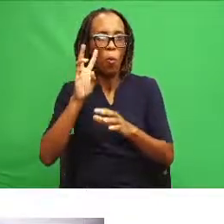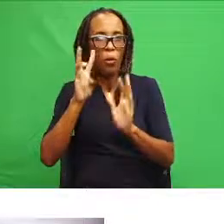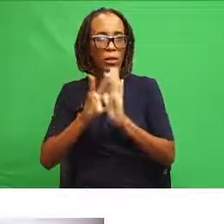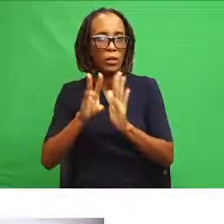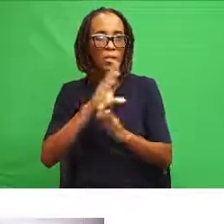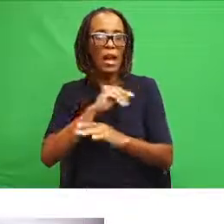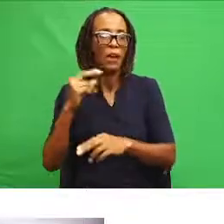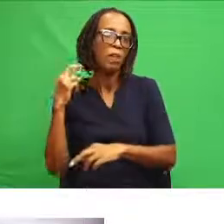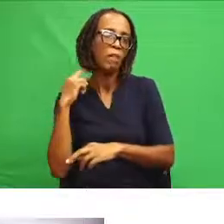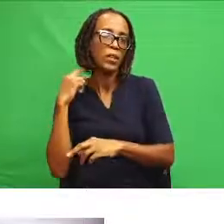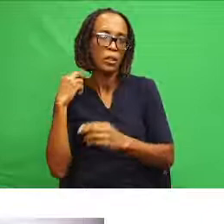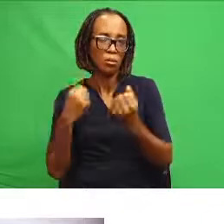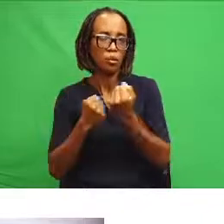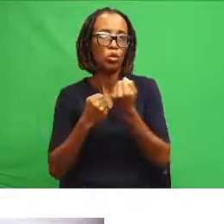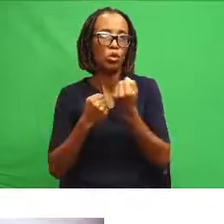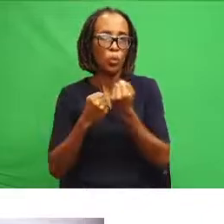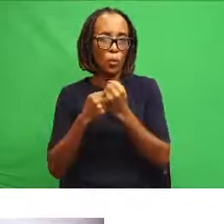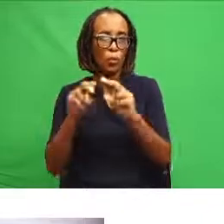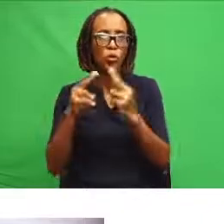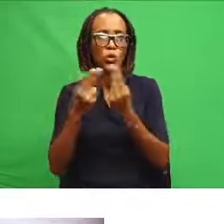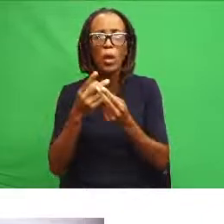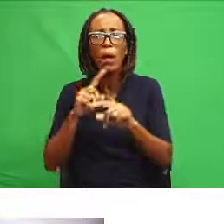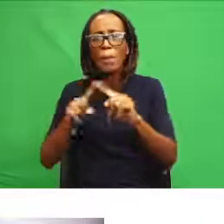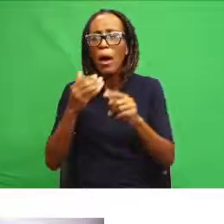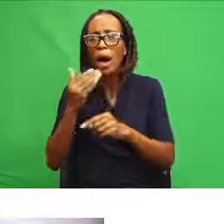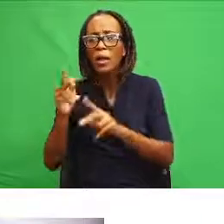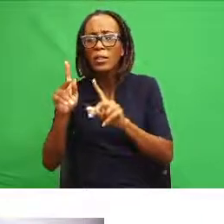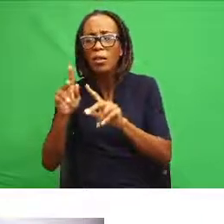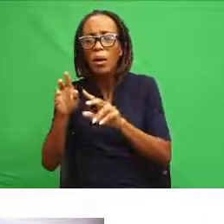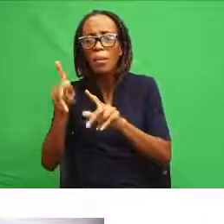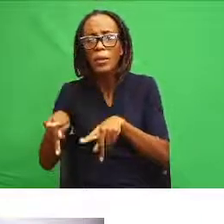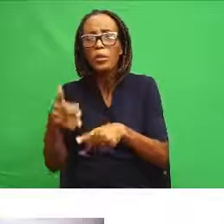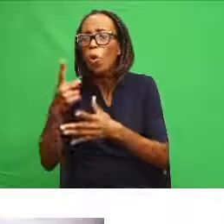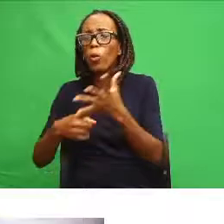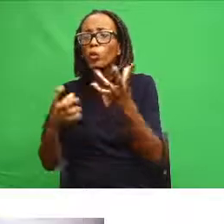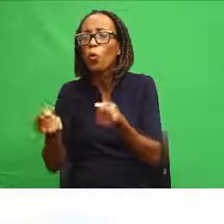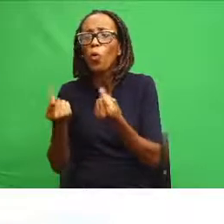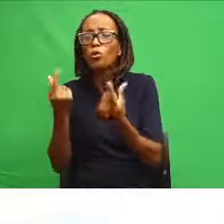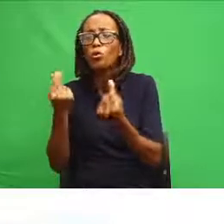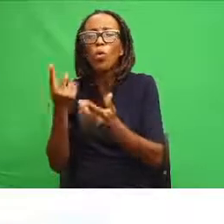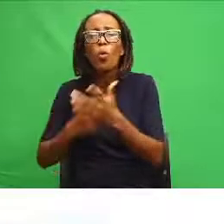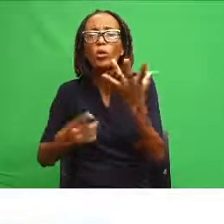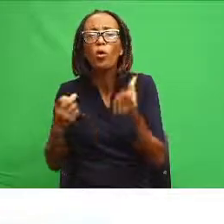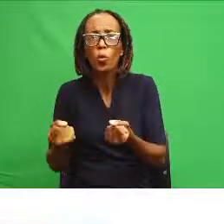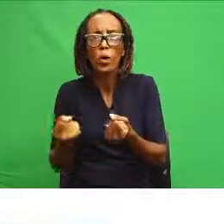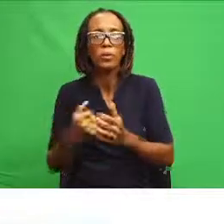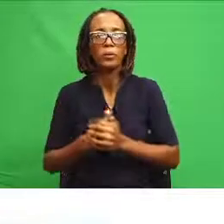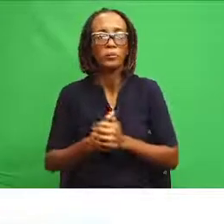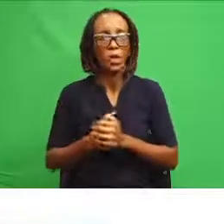do ask them what it is that they desire in terms of how we go forward with the case. So you speak to the